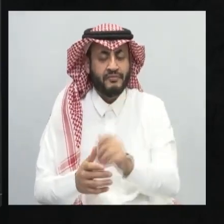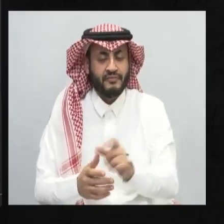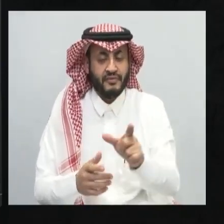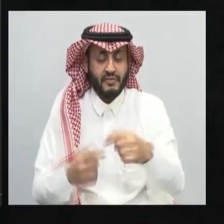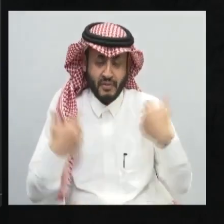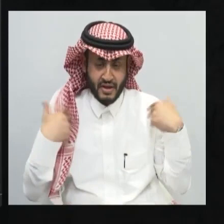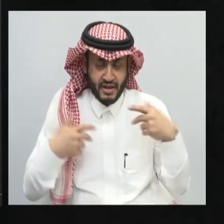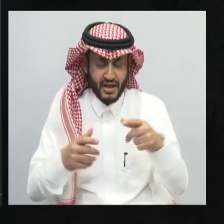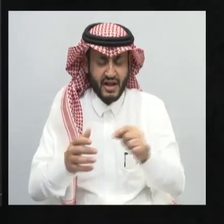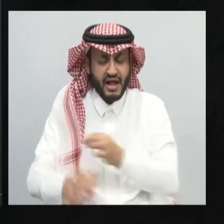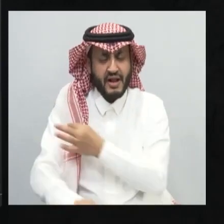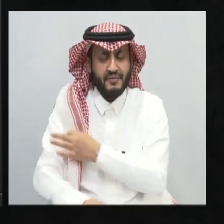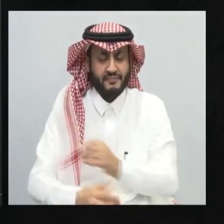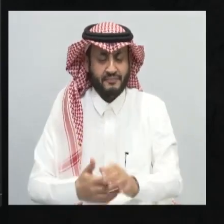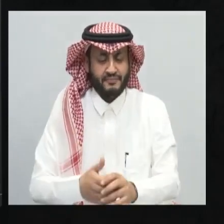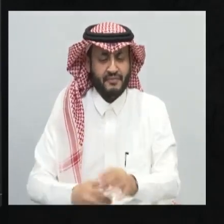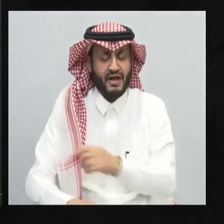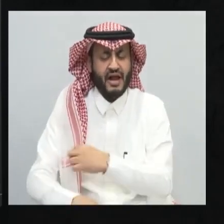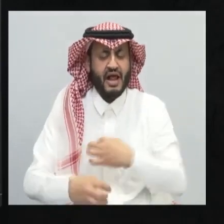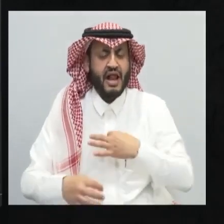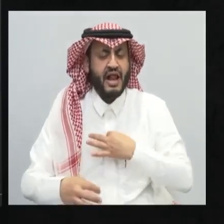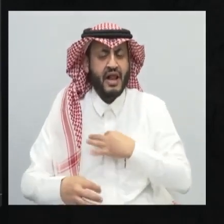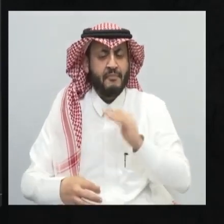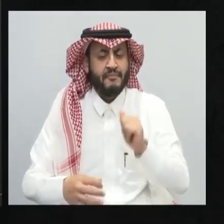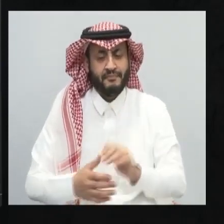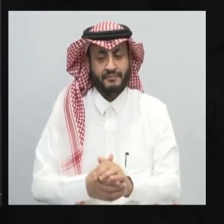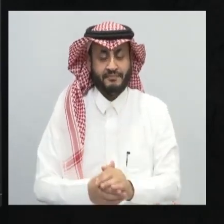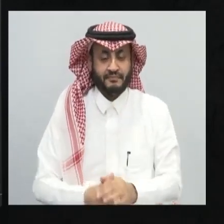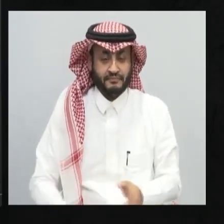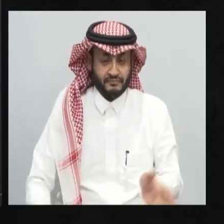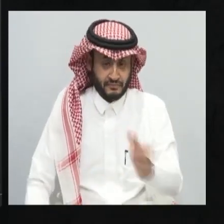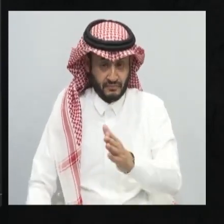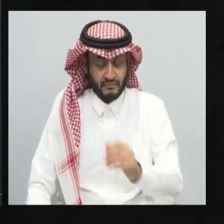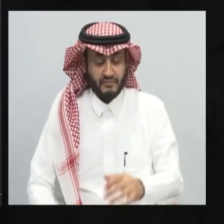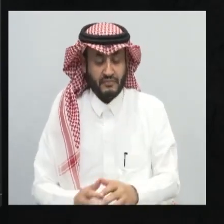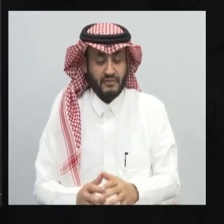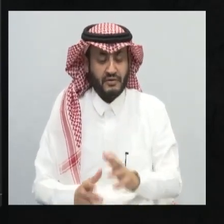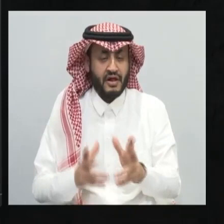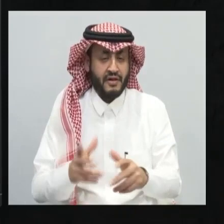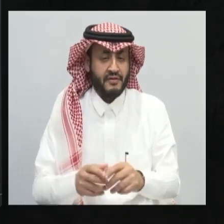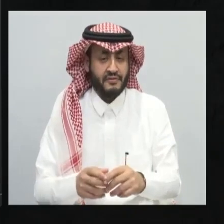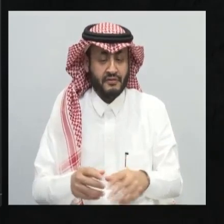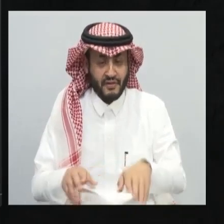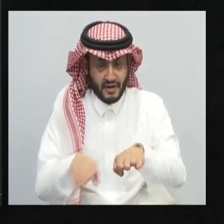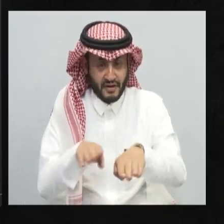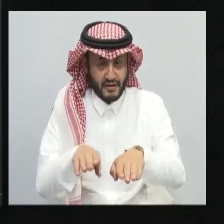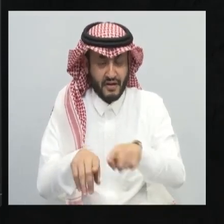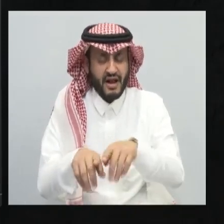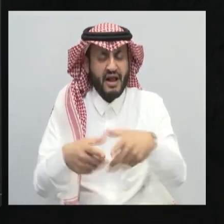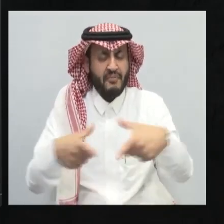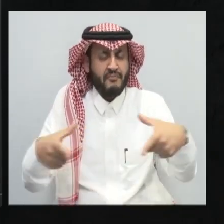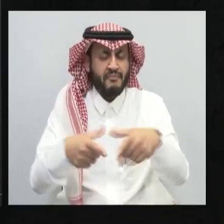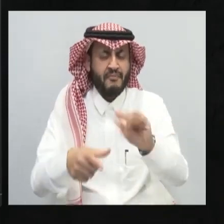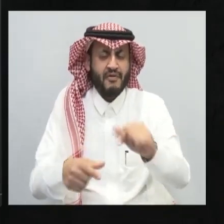shirt, it had a missing button. Or we can say that the shoes were the wrong